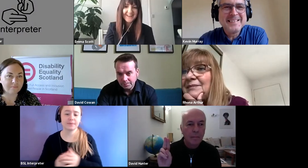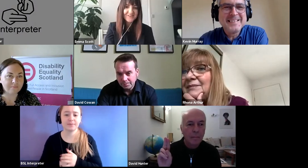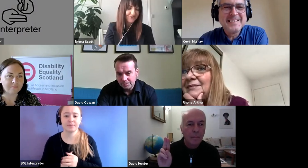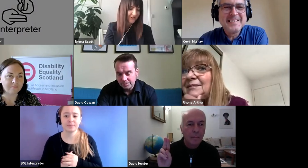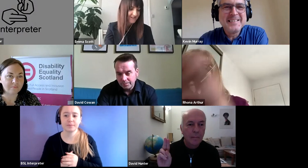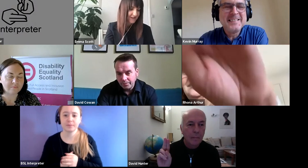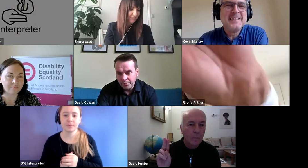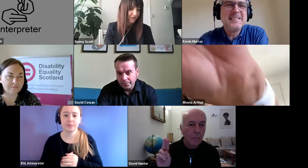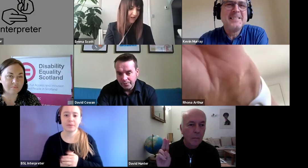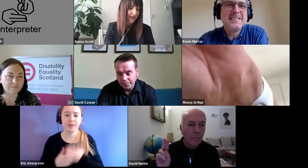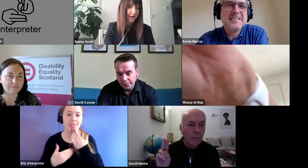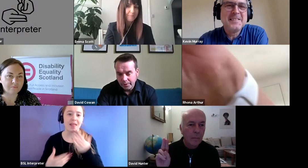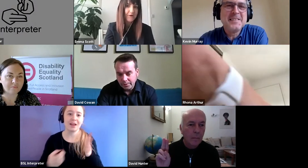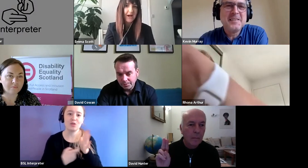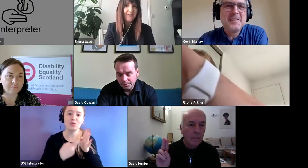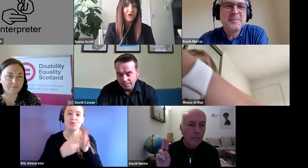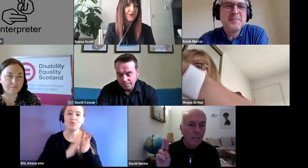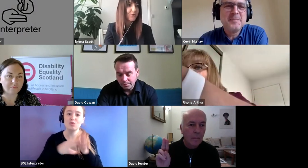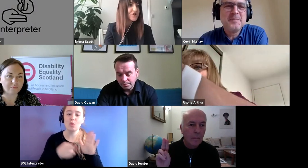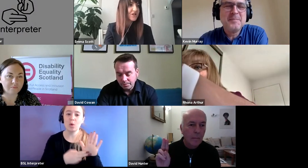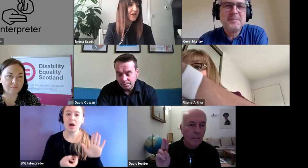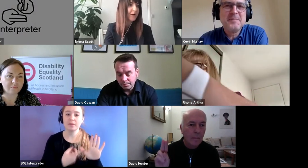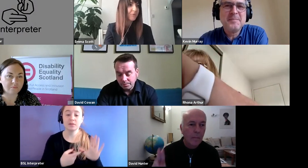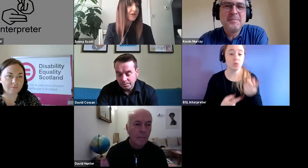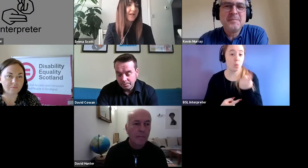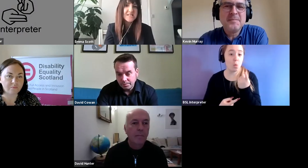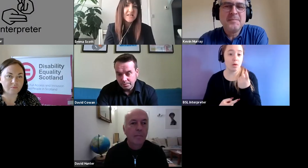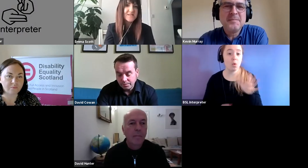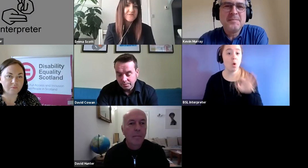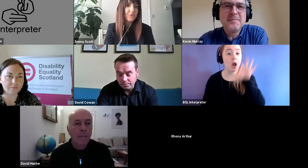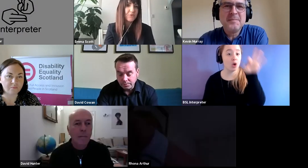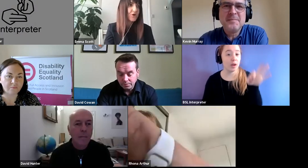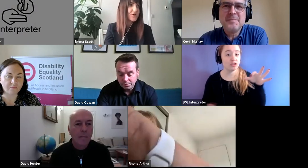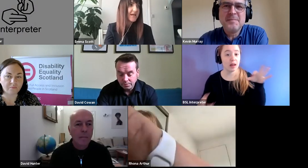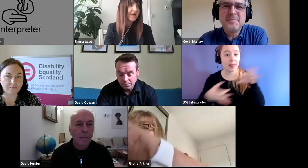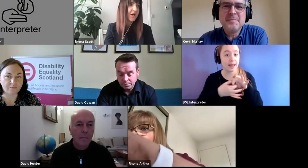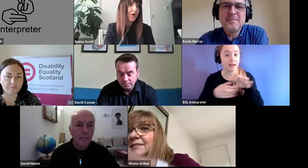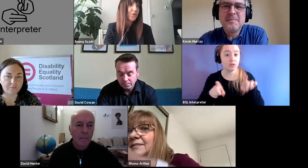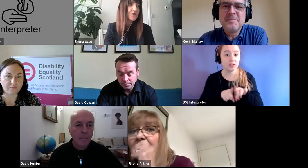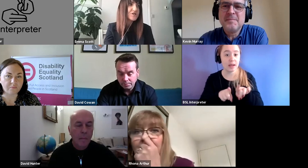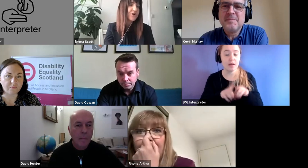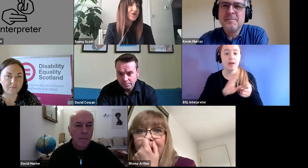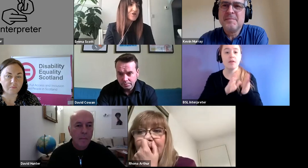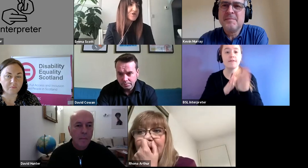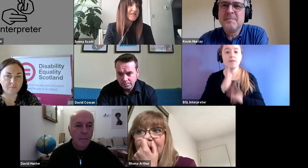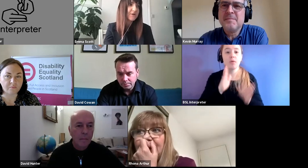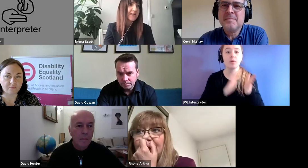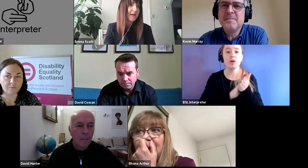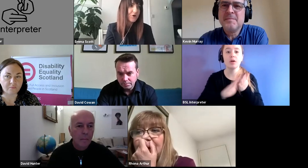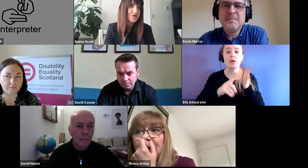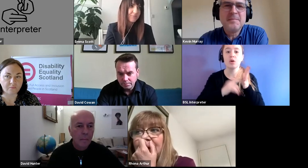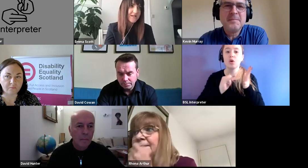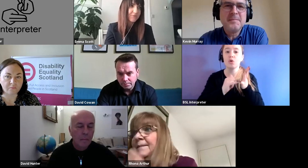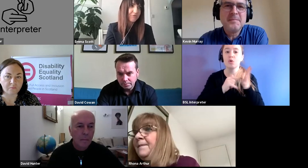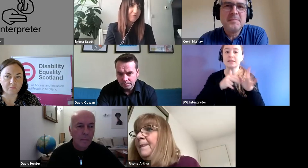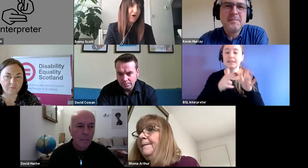Great, thanks, Rona, that's helpful. I have got another question linked to this from Hussein, which is around 20-minute